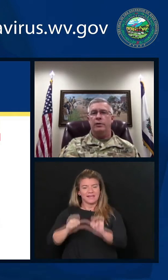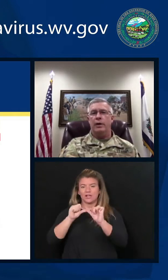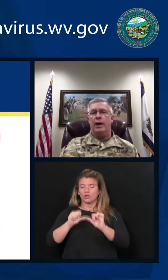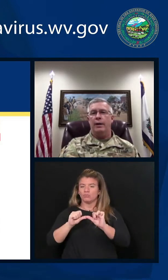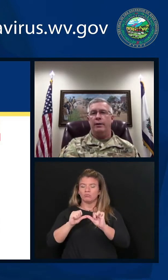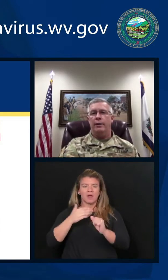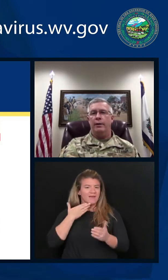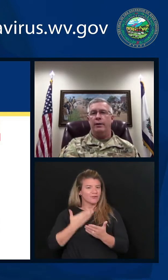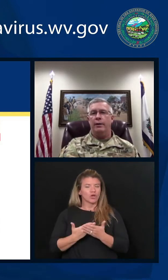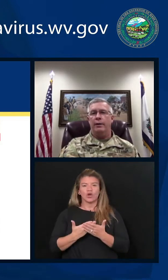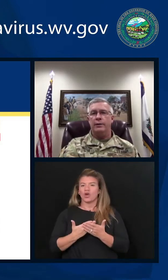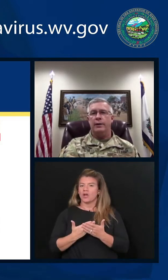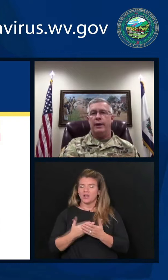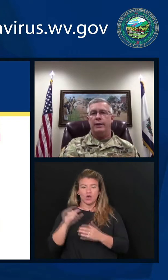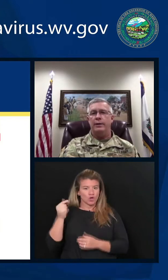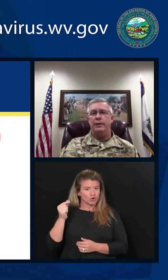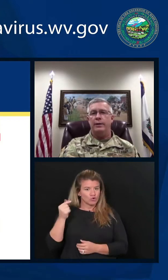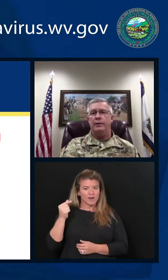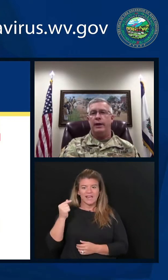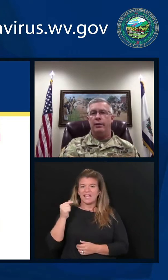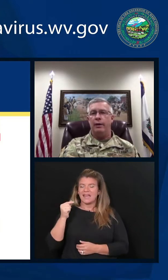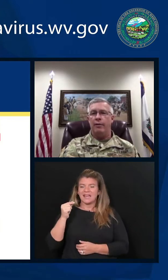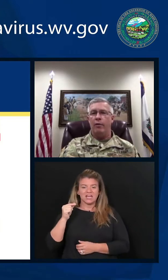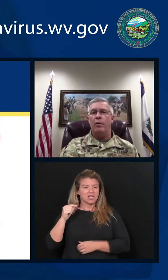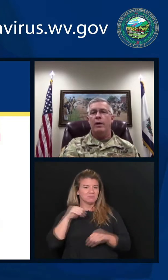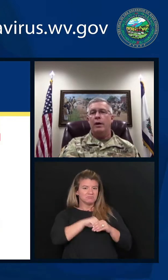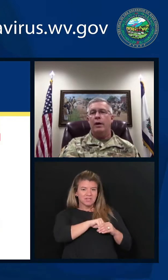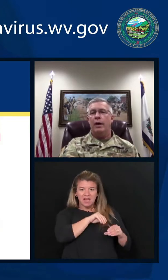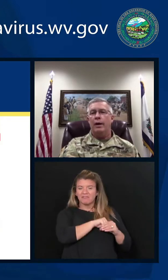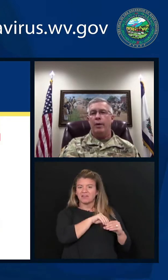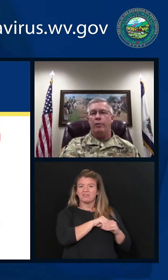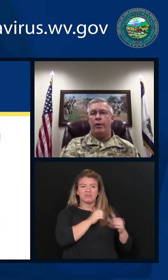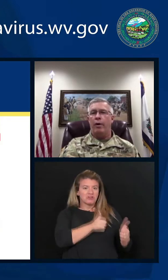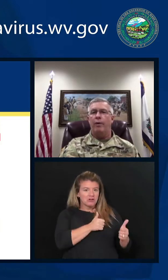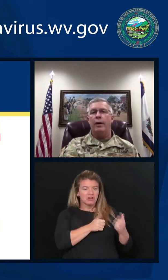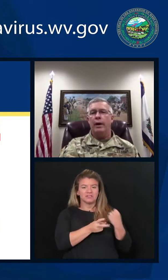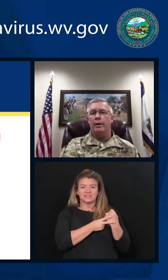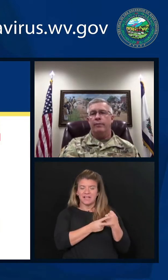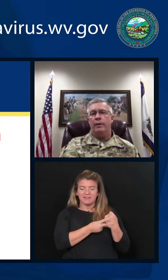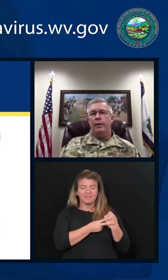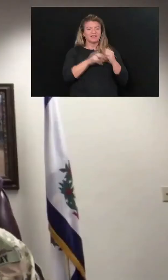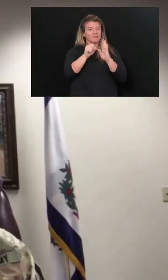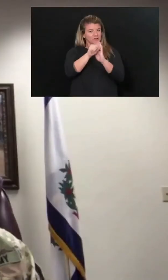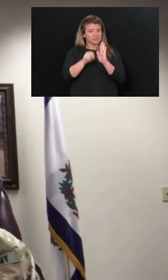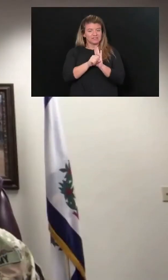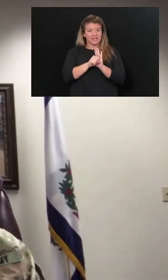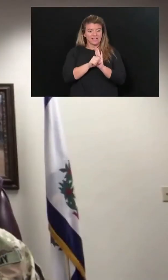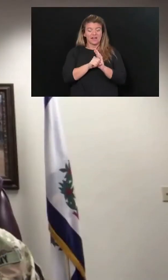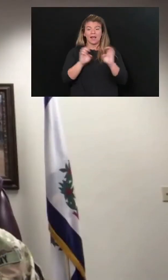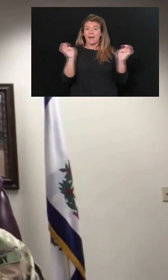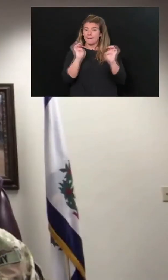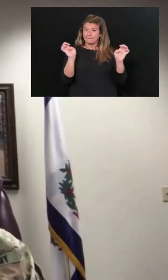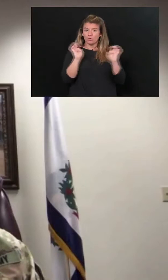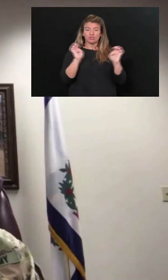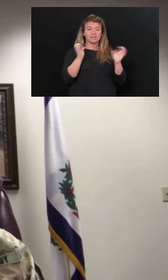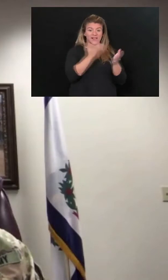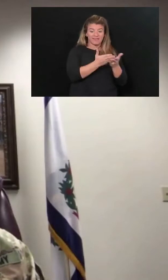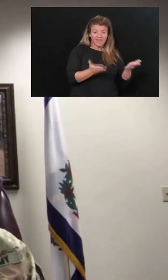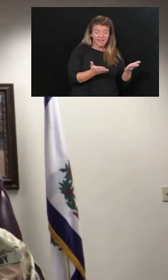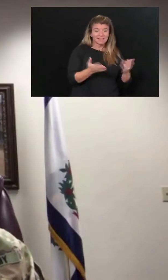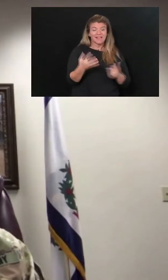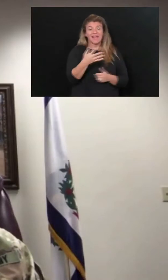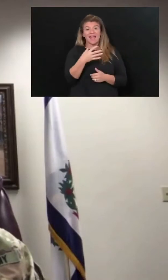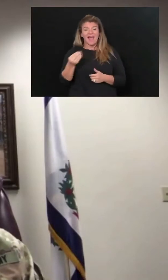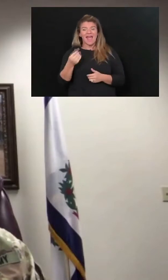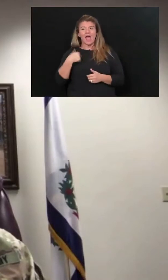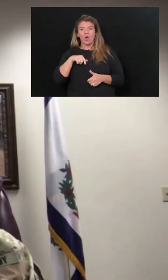good, solid, green, steady state level. Both our emergency supply, as well as we